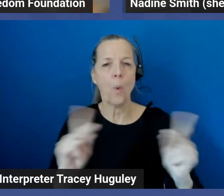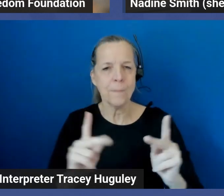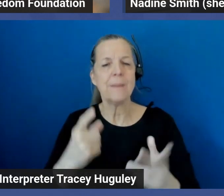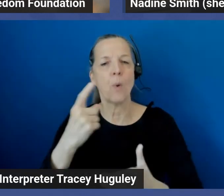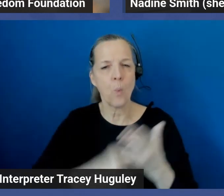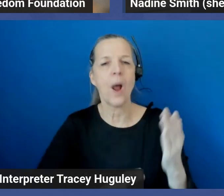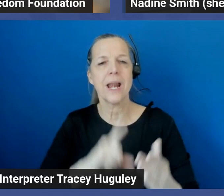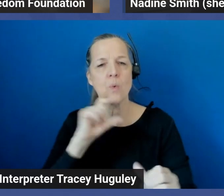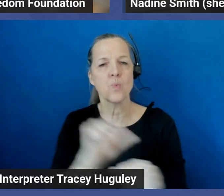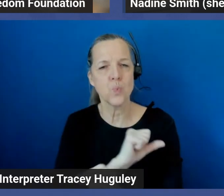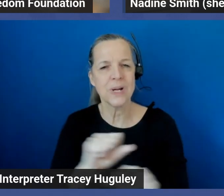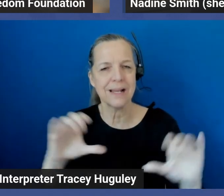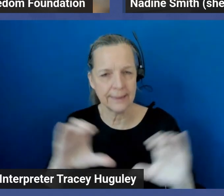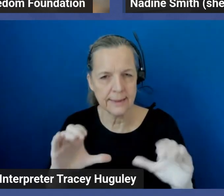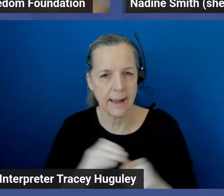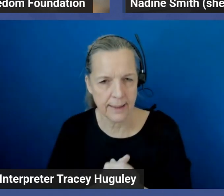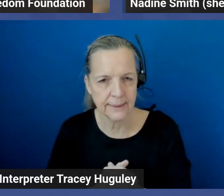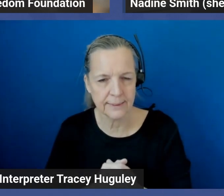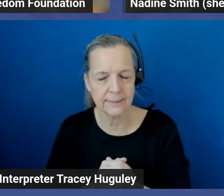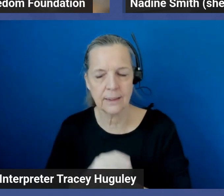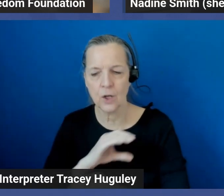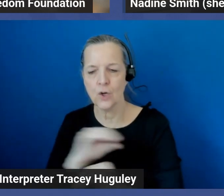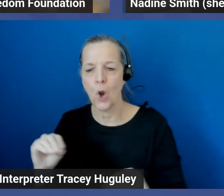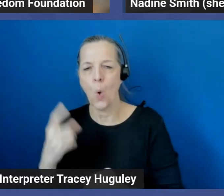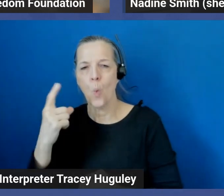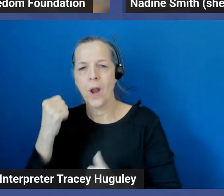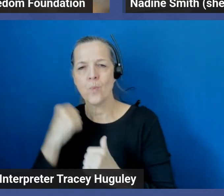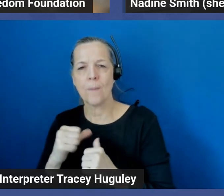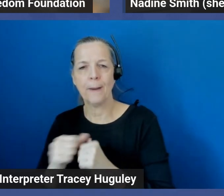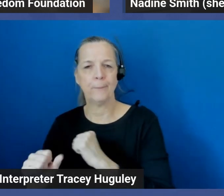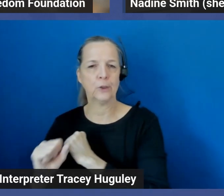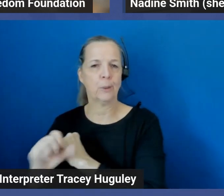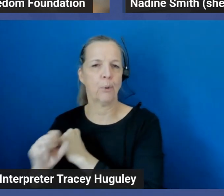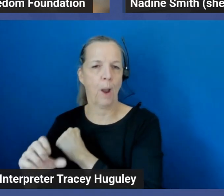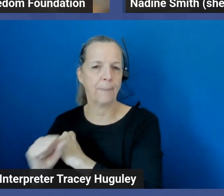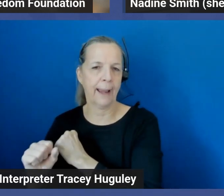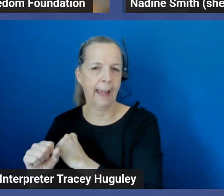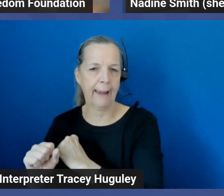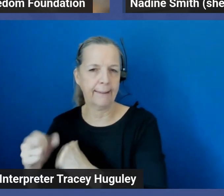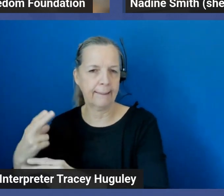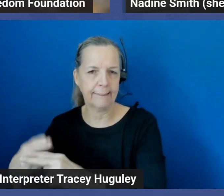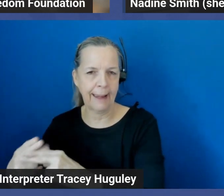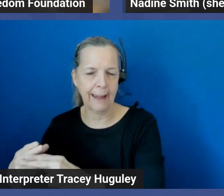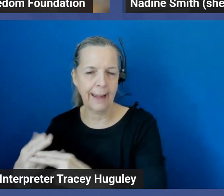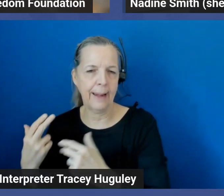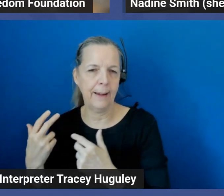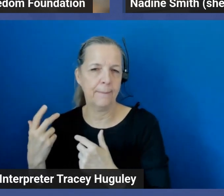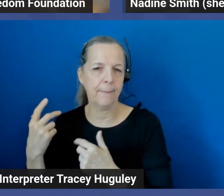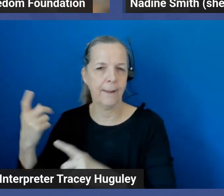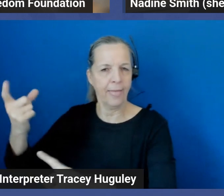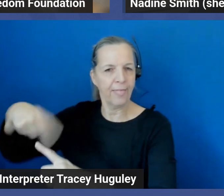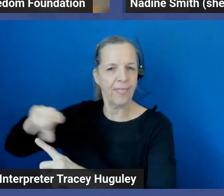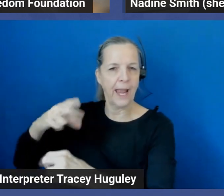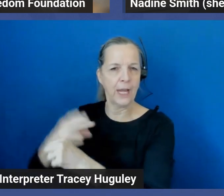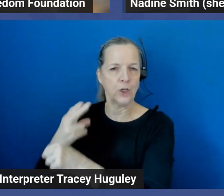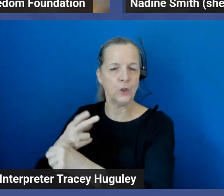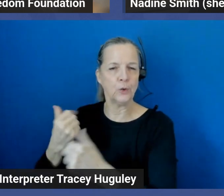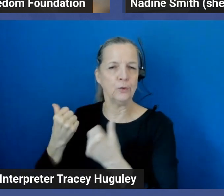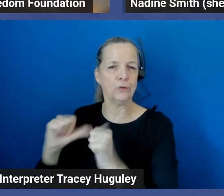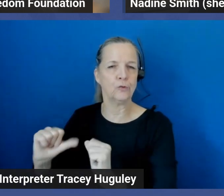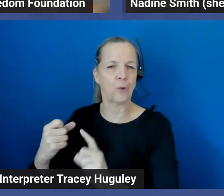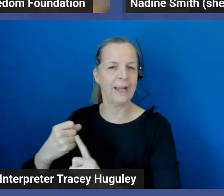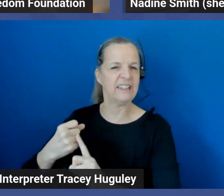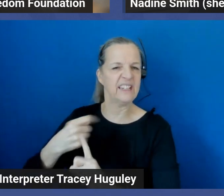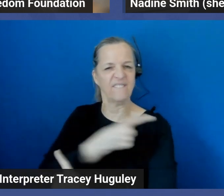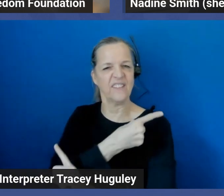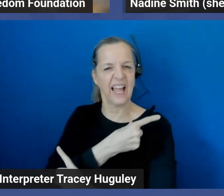it infuriates them because no one remembers the propaganda name that they used to try to deflect criticism of